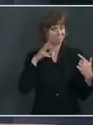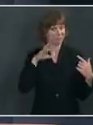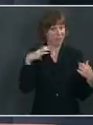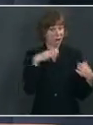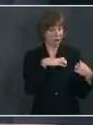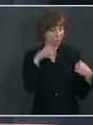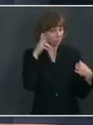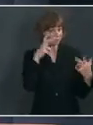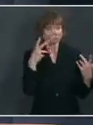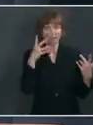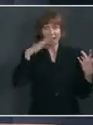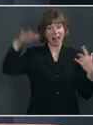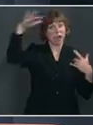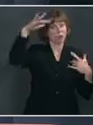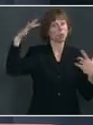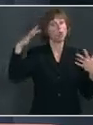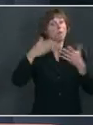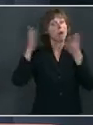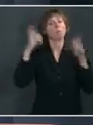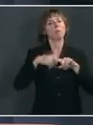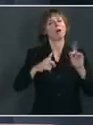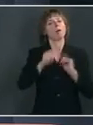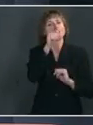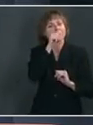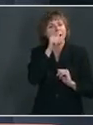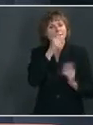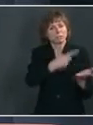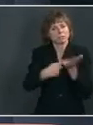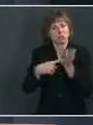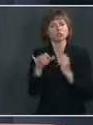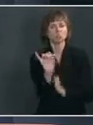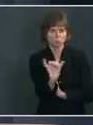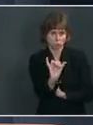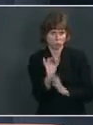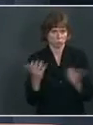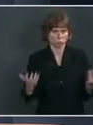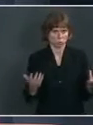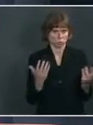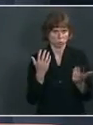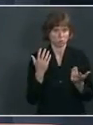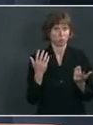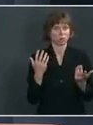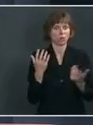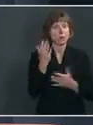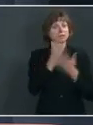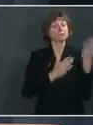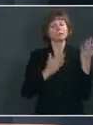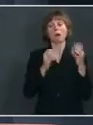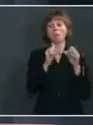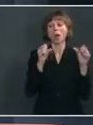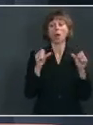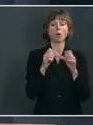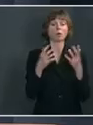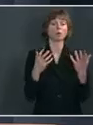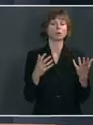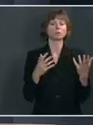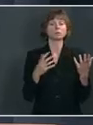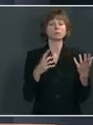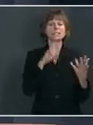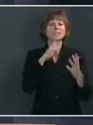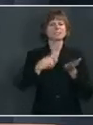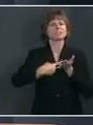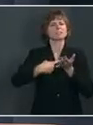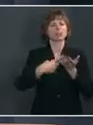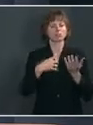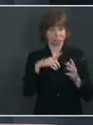there in public, and certainly that reflects the private conversations as well. And, you know, there are areas. For example, there has been some discussion